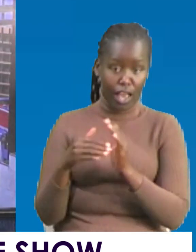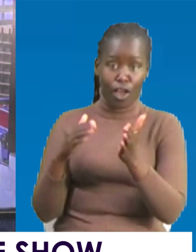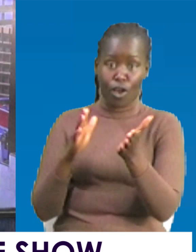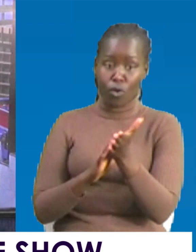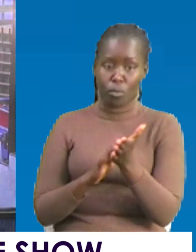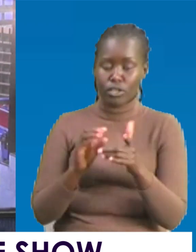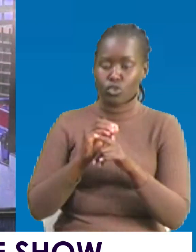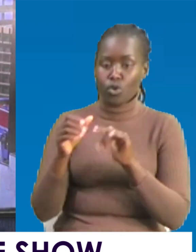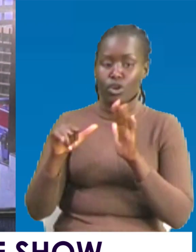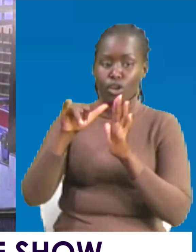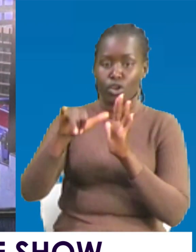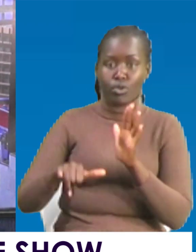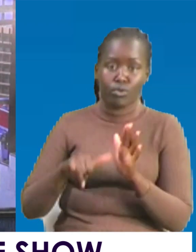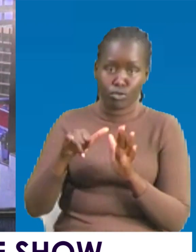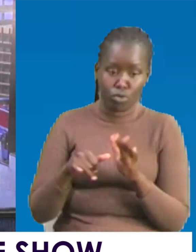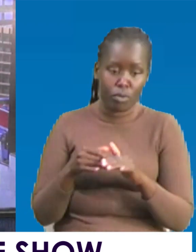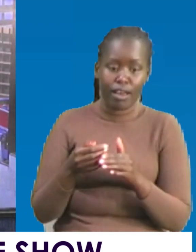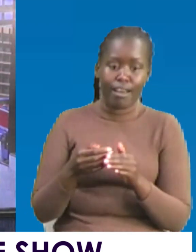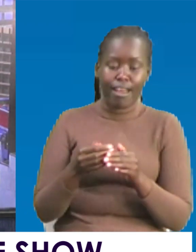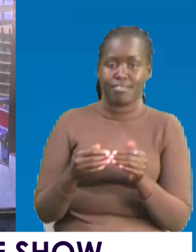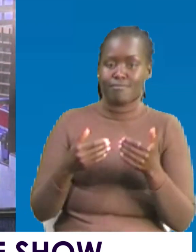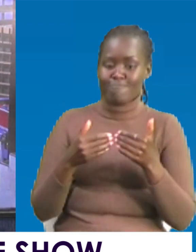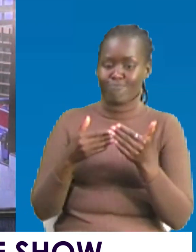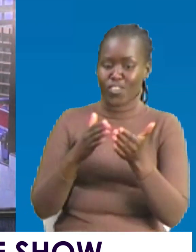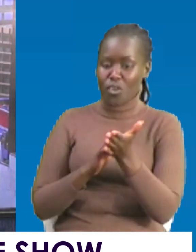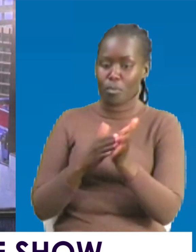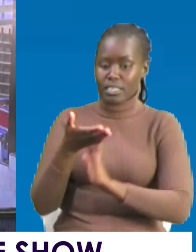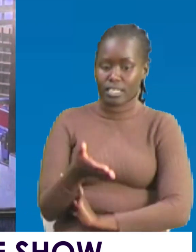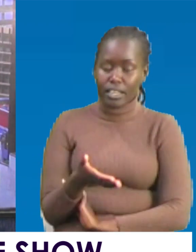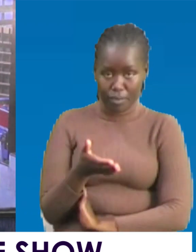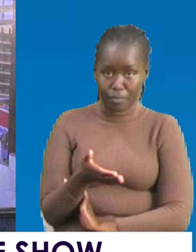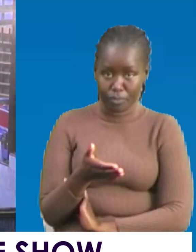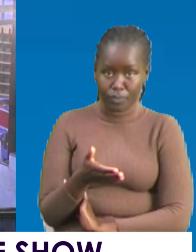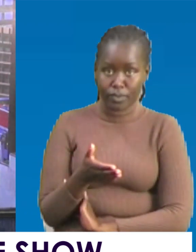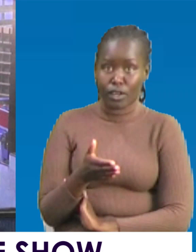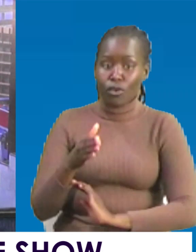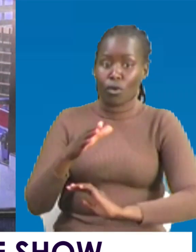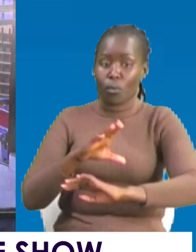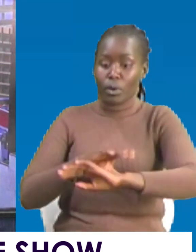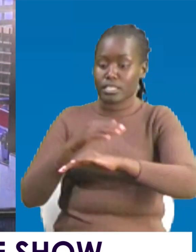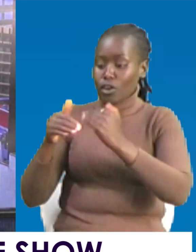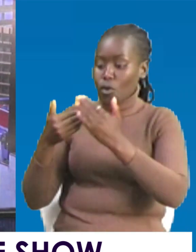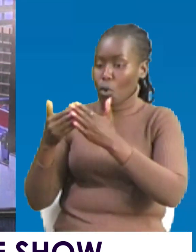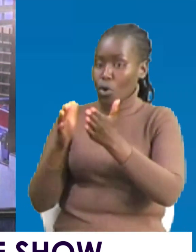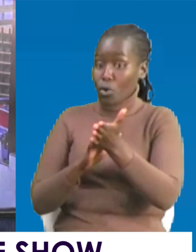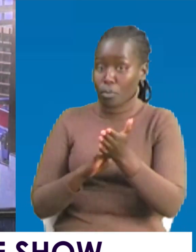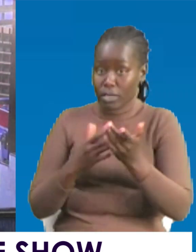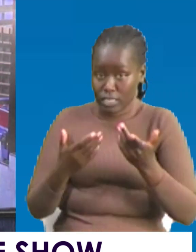on YouTube and leave your comments there. By the way, we take all comments,